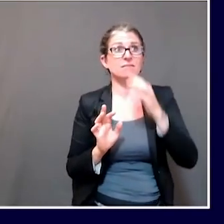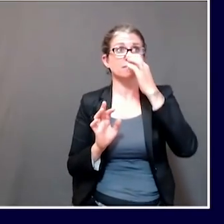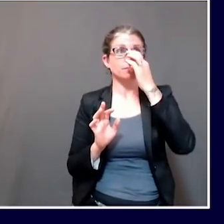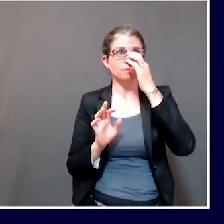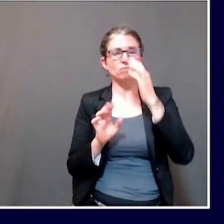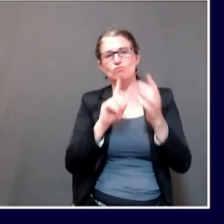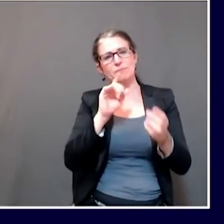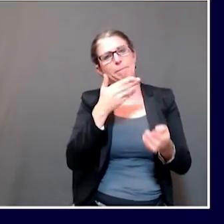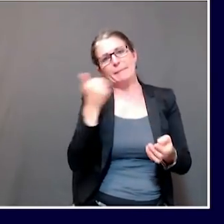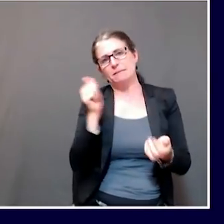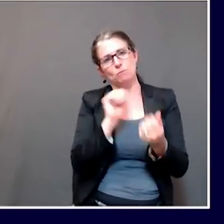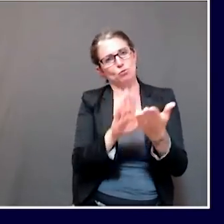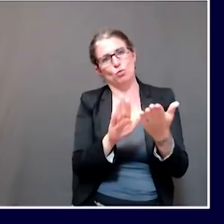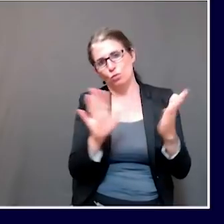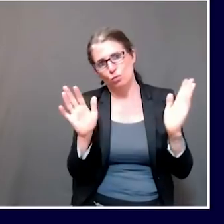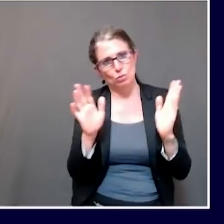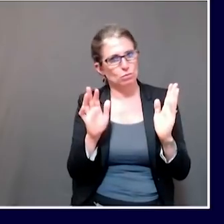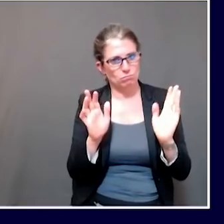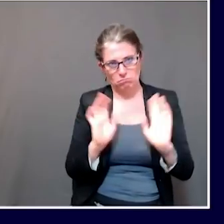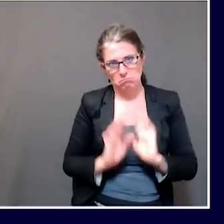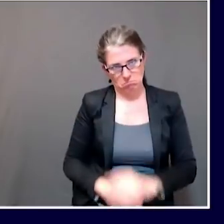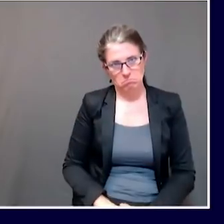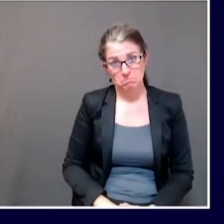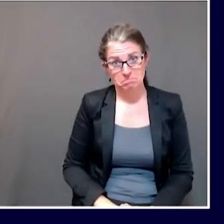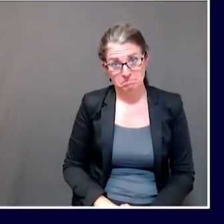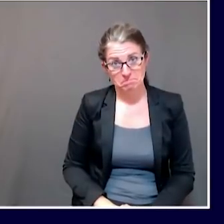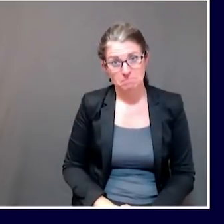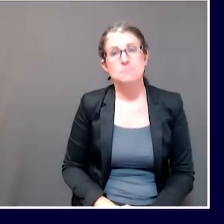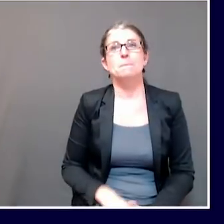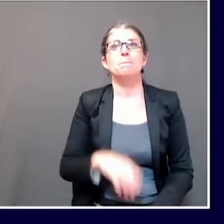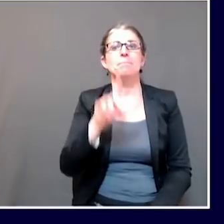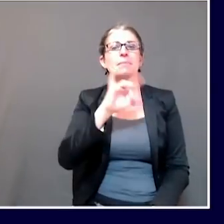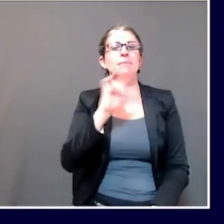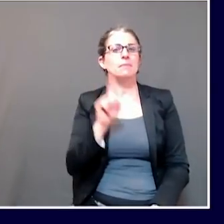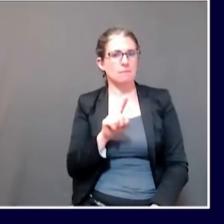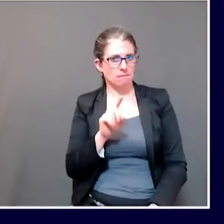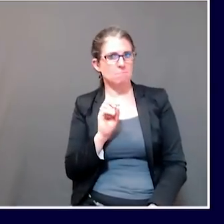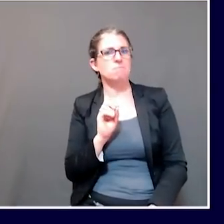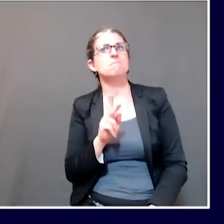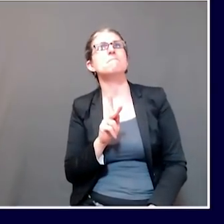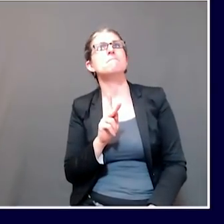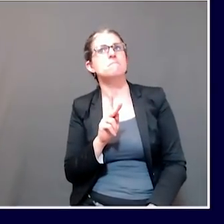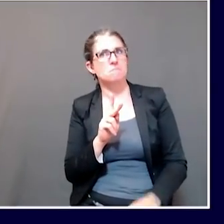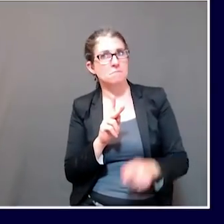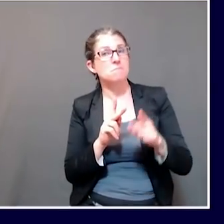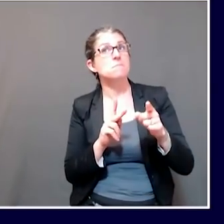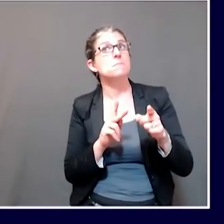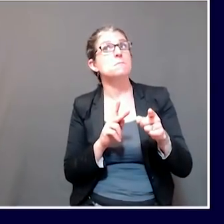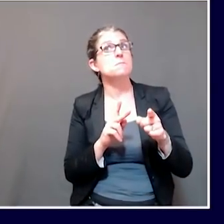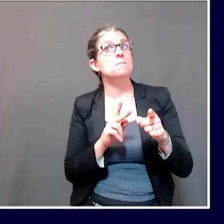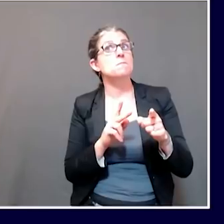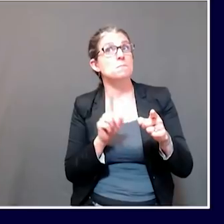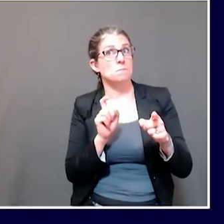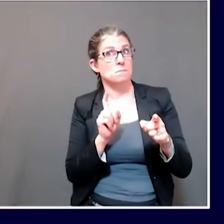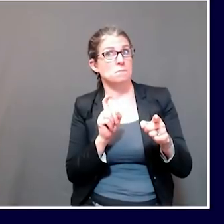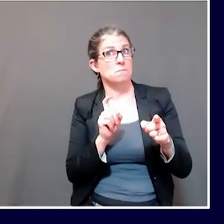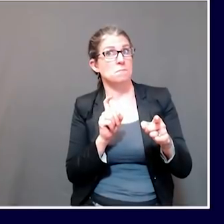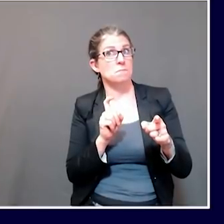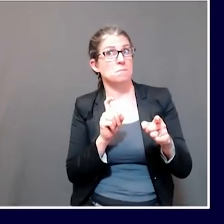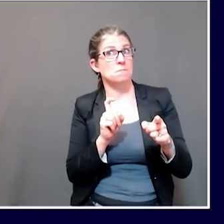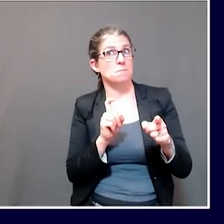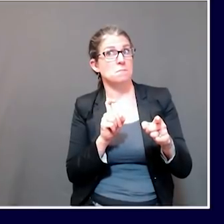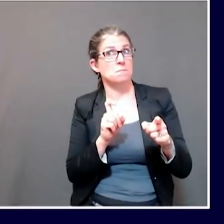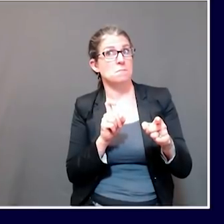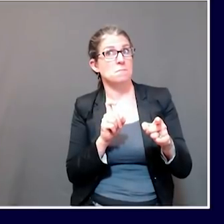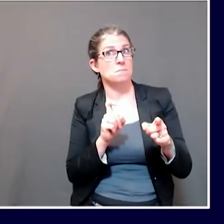the investigations. Great, thank you. So if a traveler is getting tested in anticipation of coming here, as